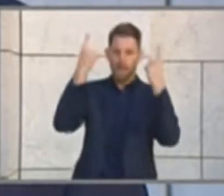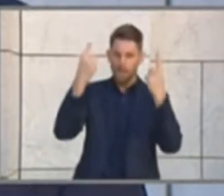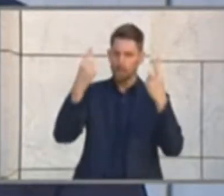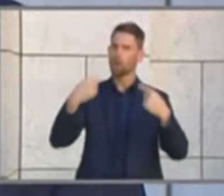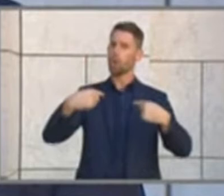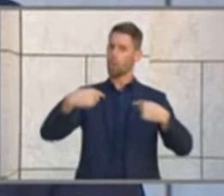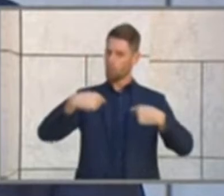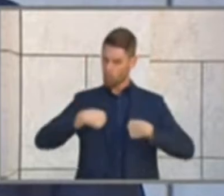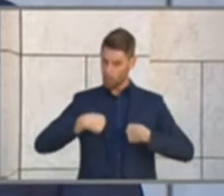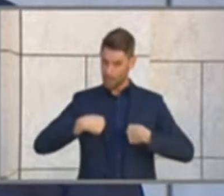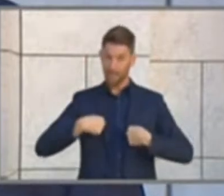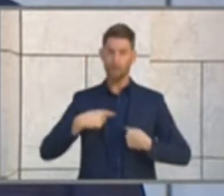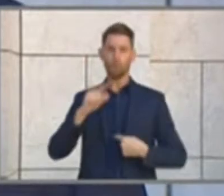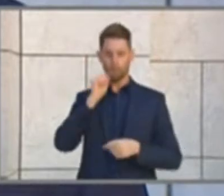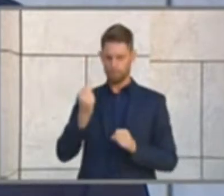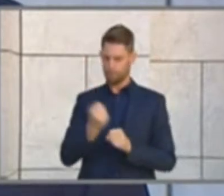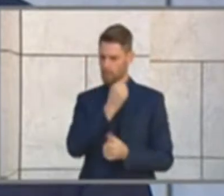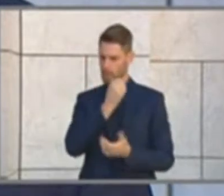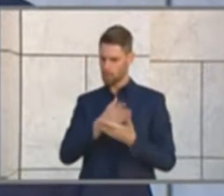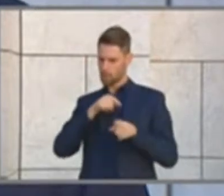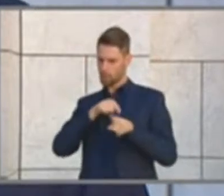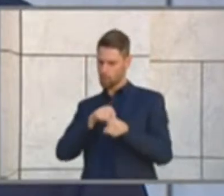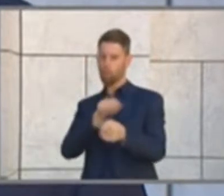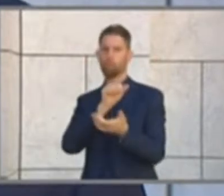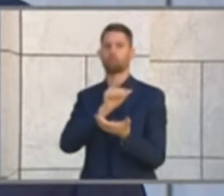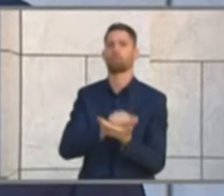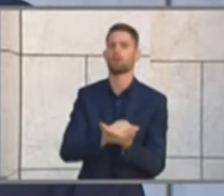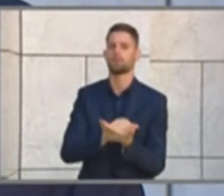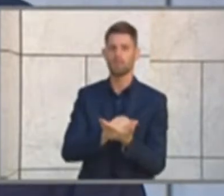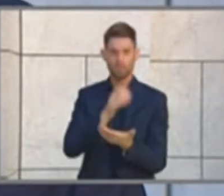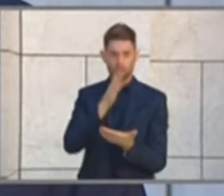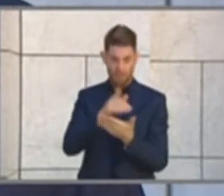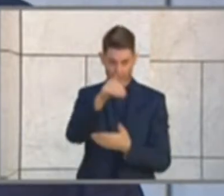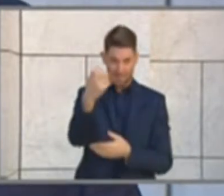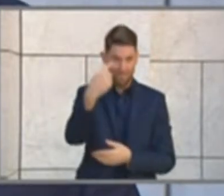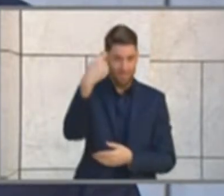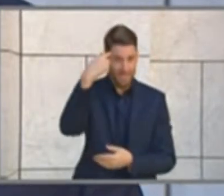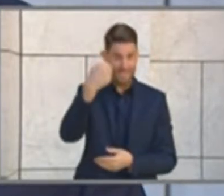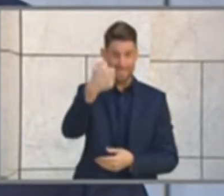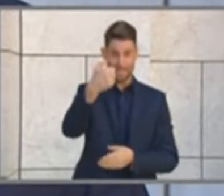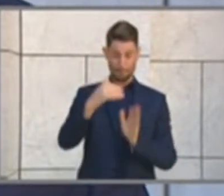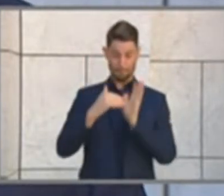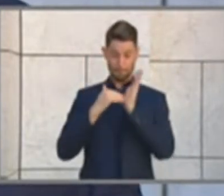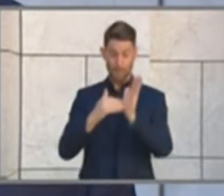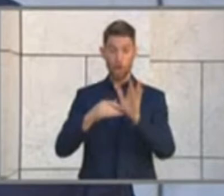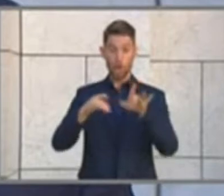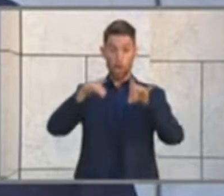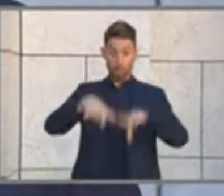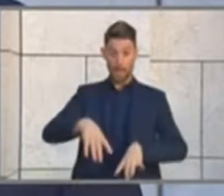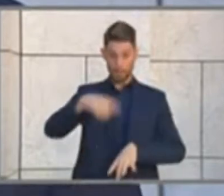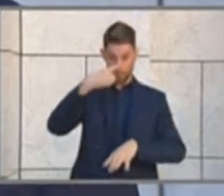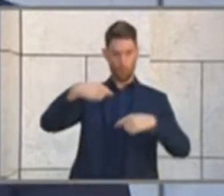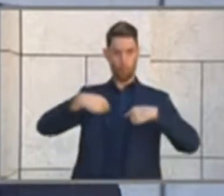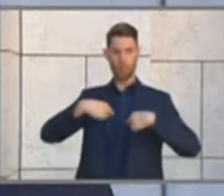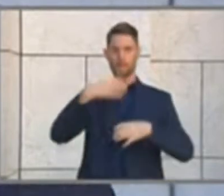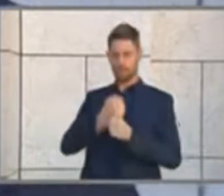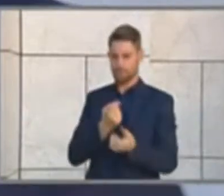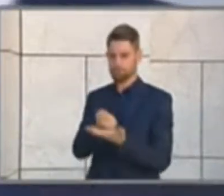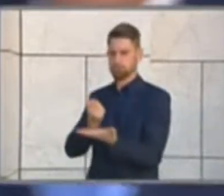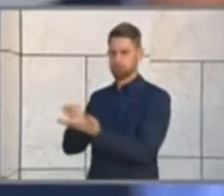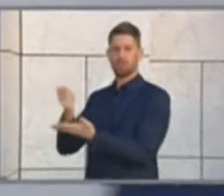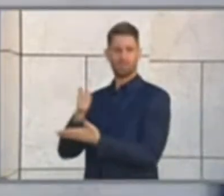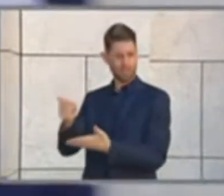of historic proportions that is helping 6 million Australians right here, right now.